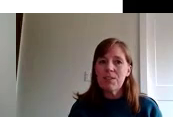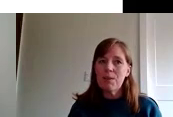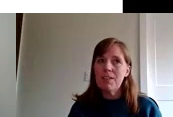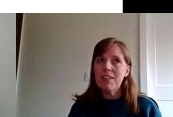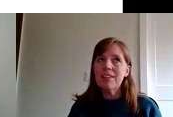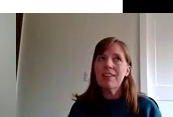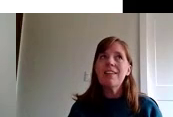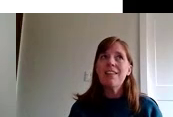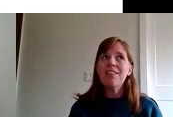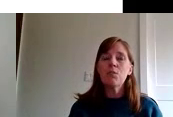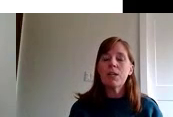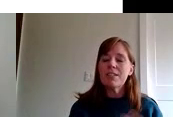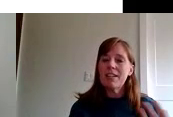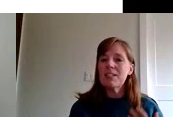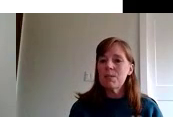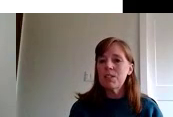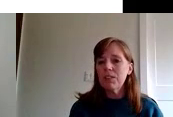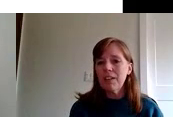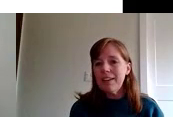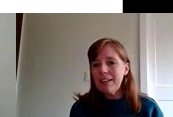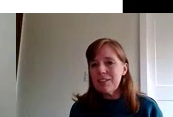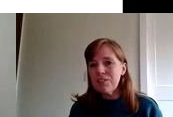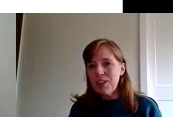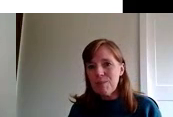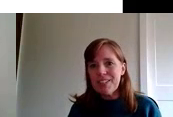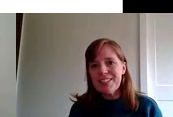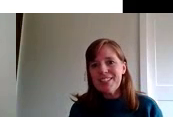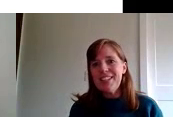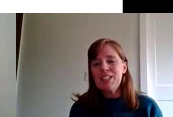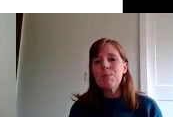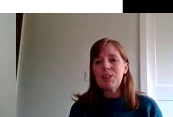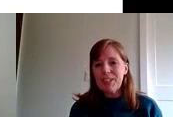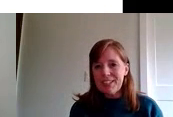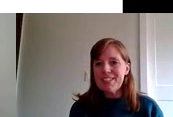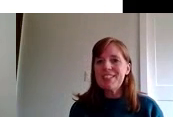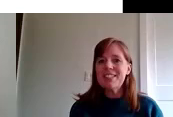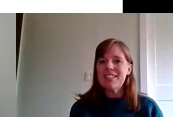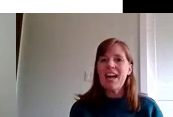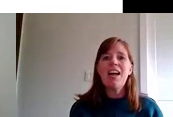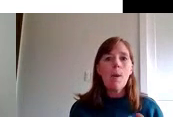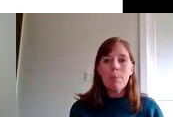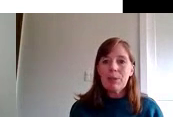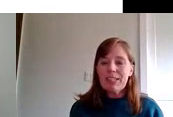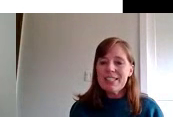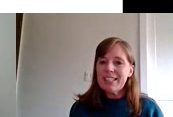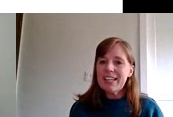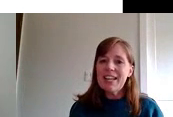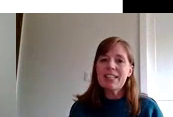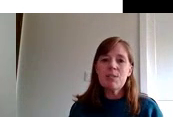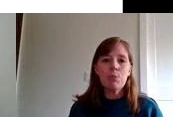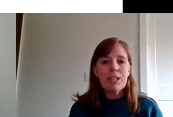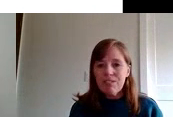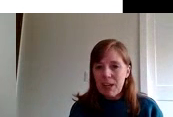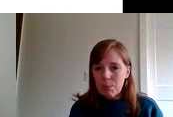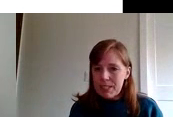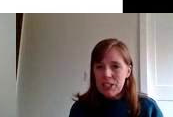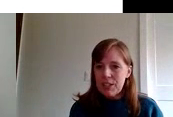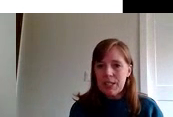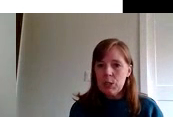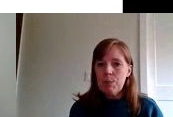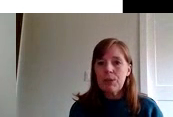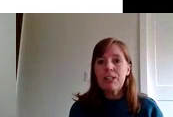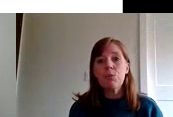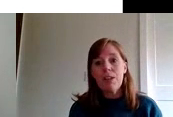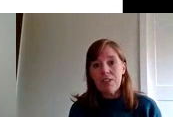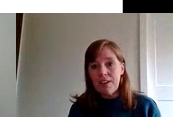those opportunities to connect with them. I think if we can take some silver linings from this experience is that ability to connect and bring our families